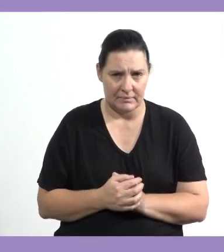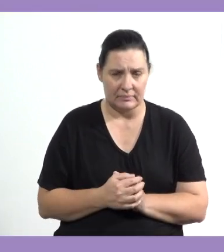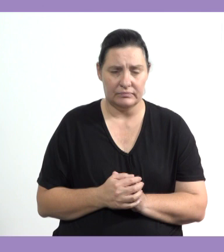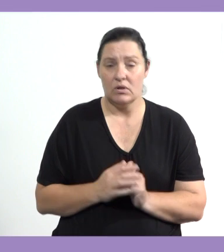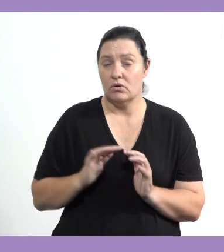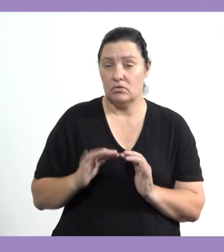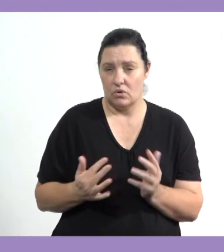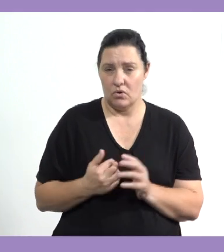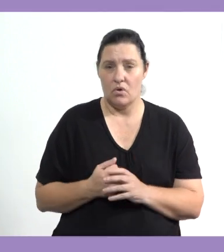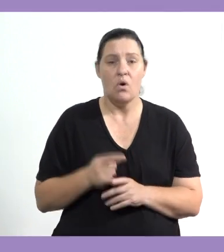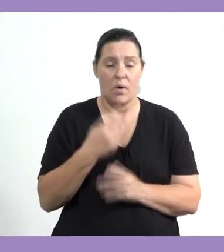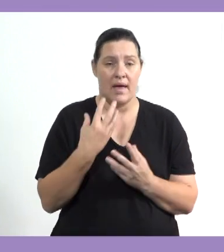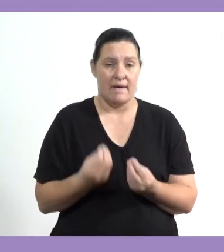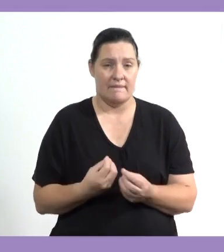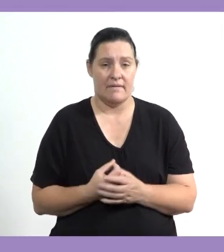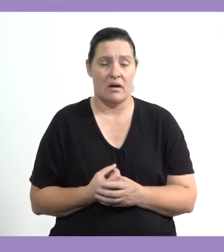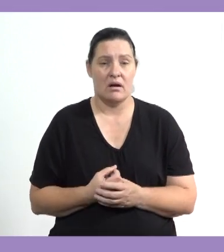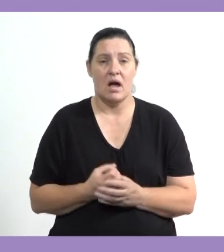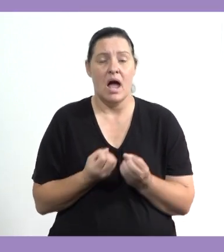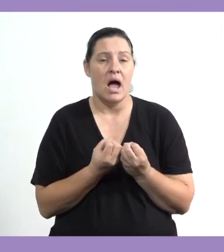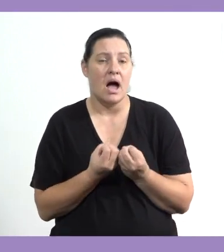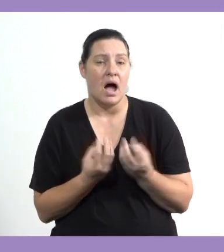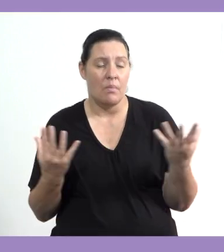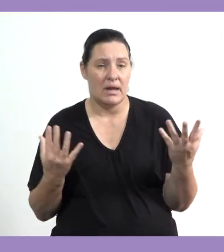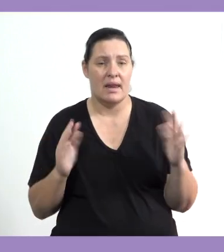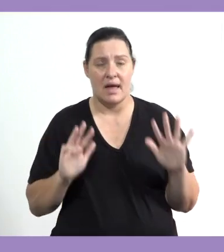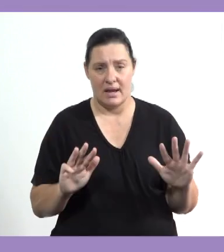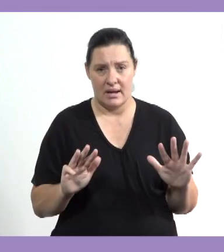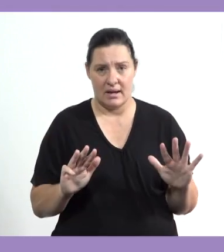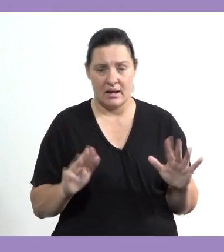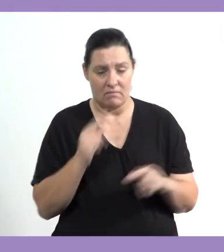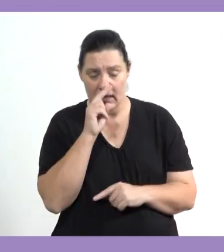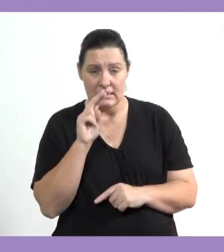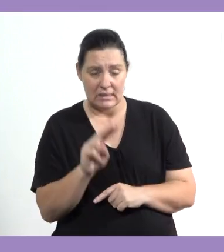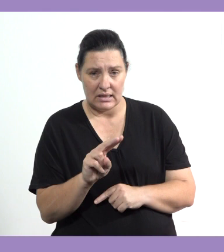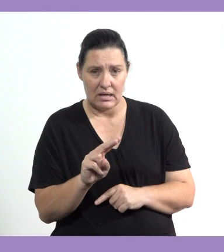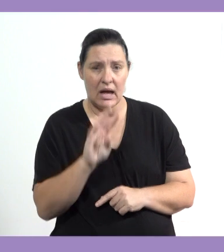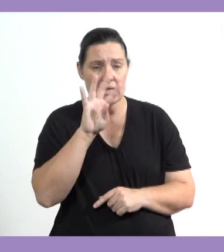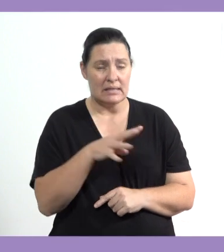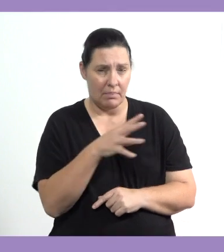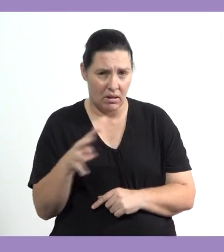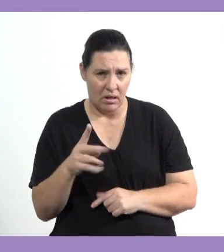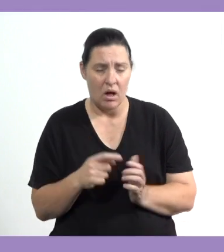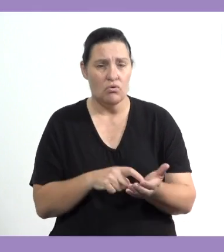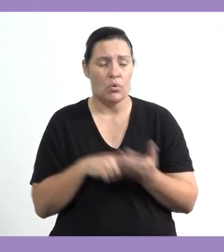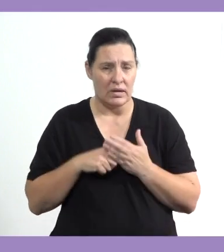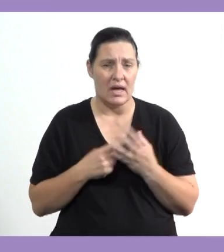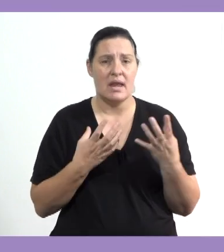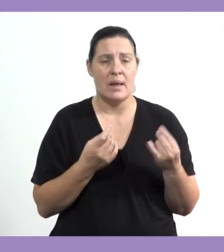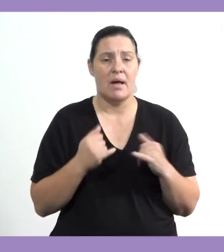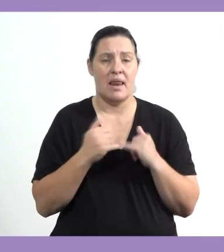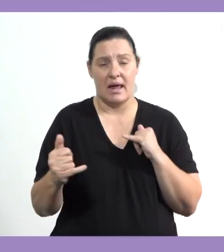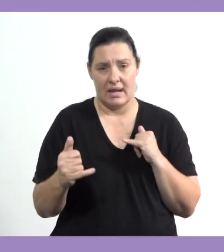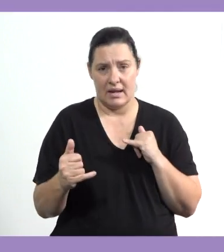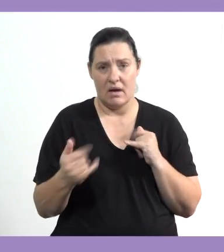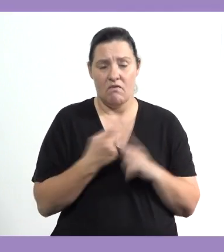here. So we have how many lines? So as you can see there, our table is requesting for the number